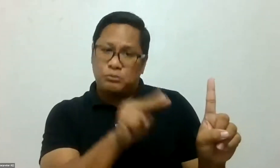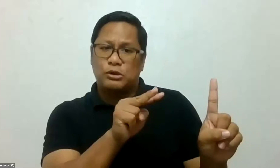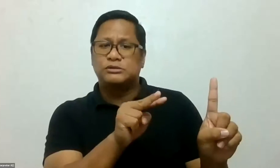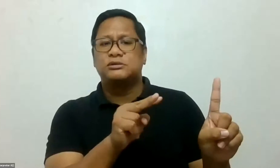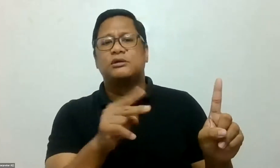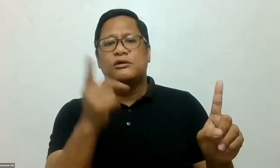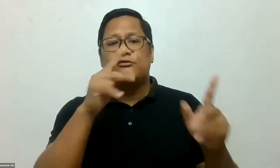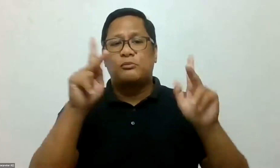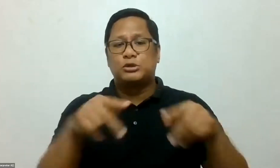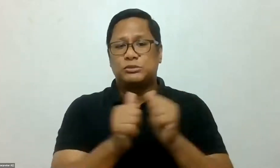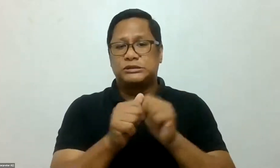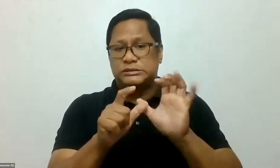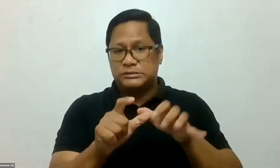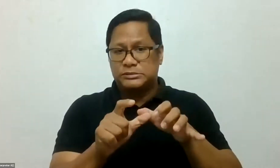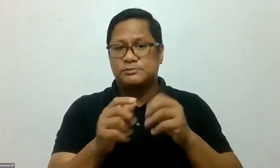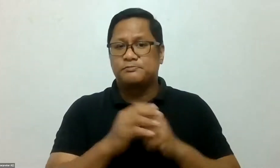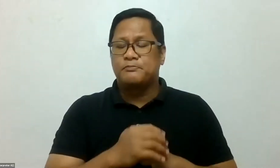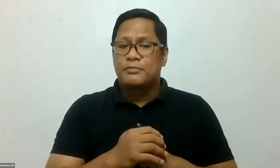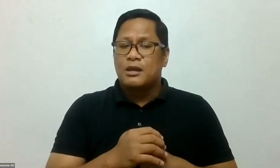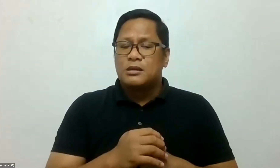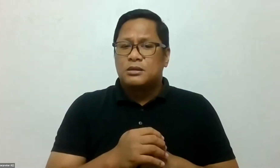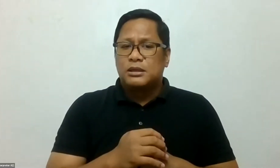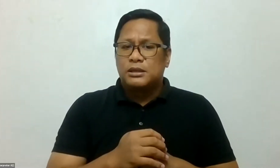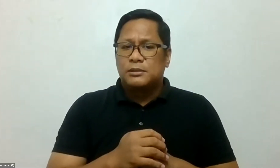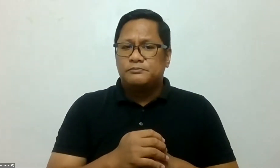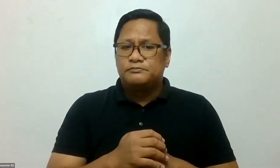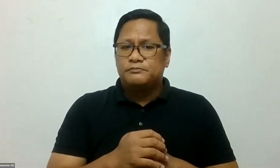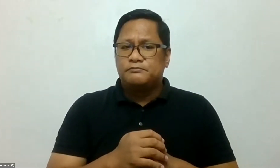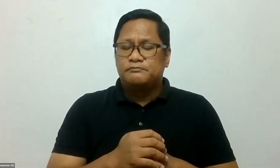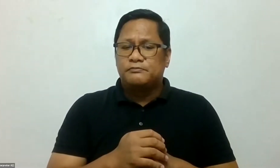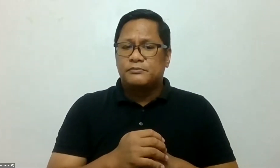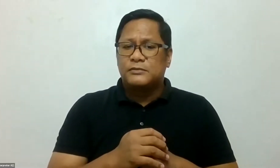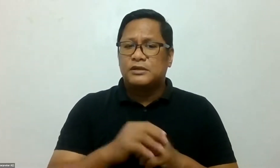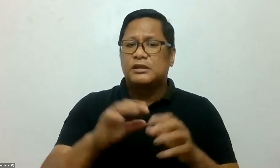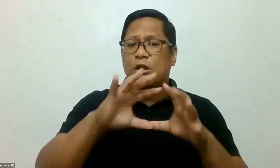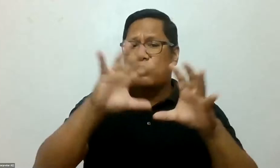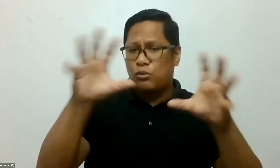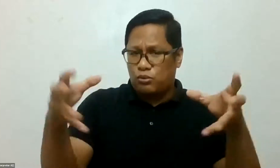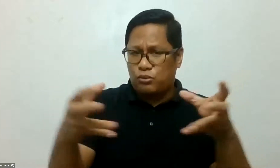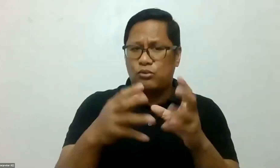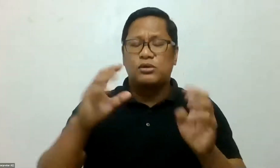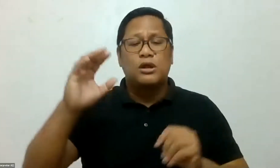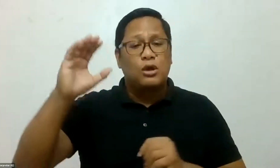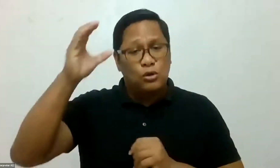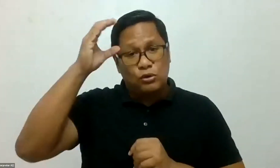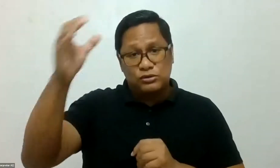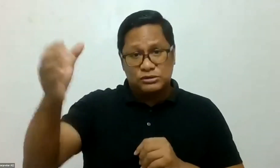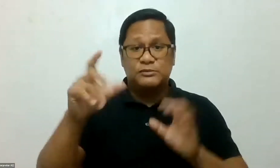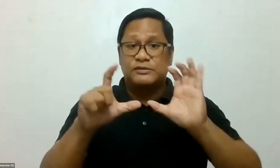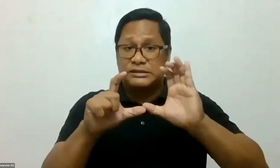of persons with disabilities and the whole concept of